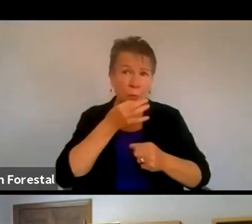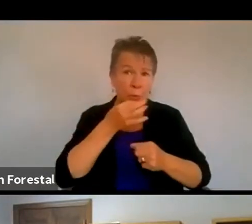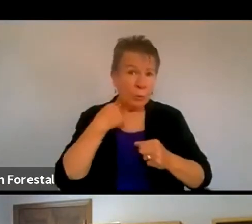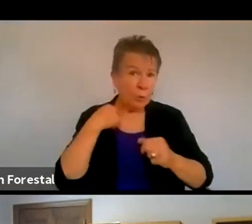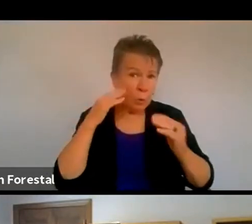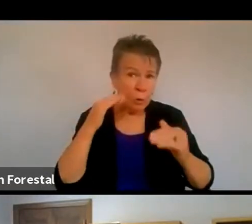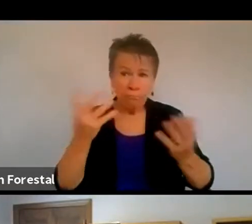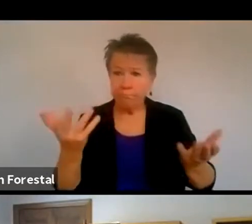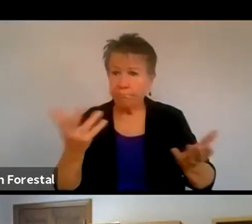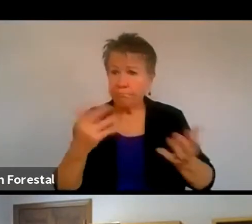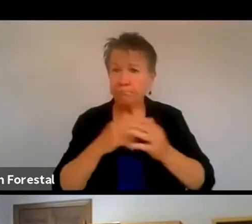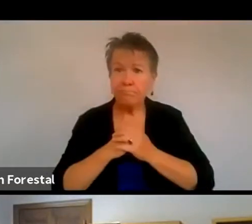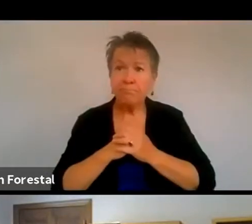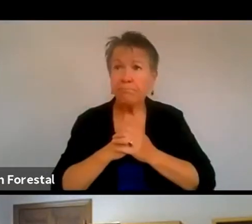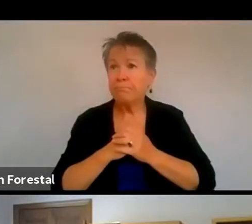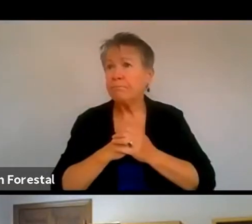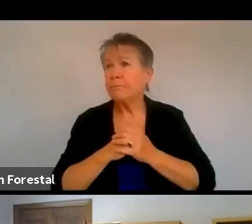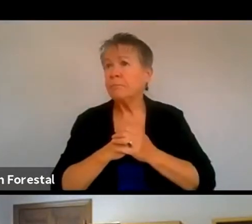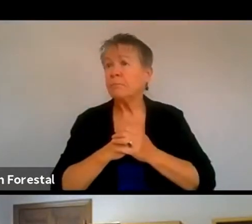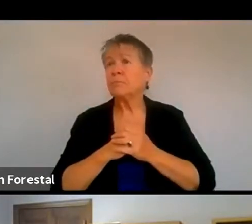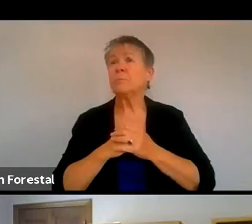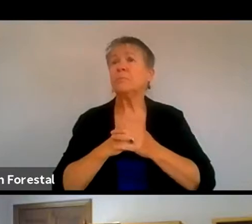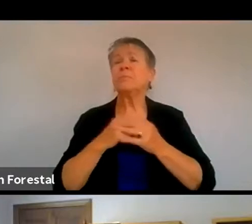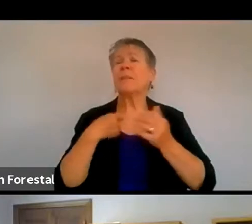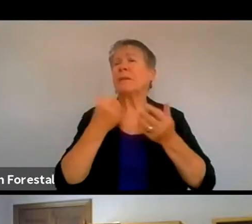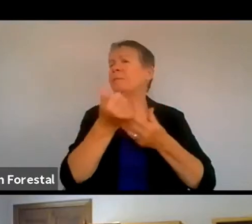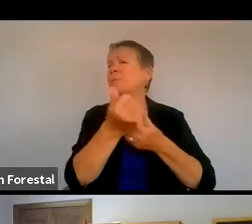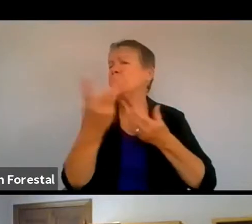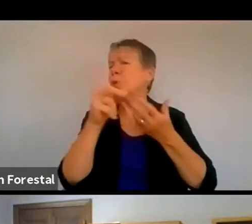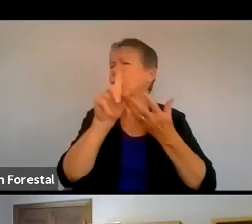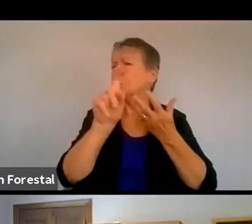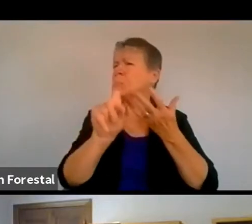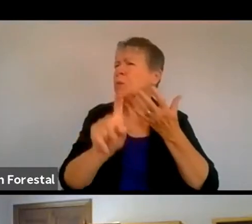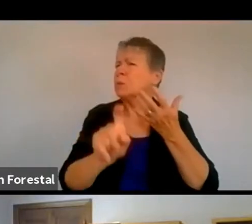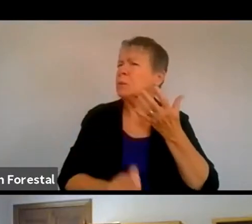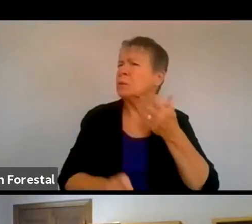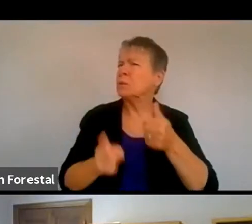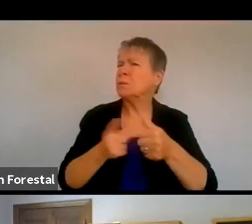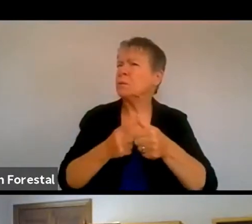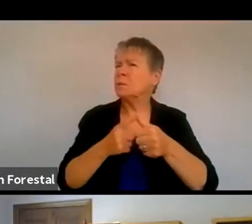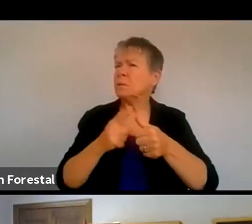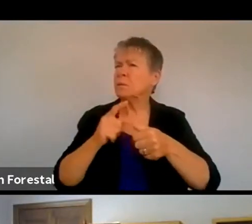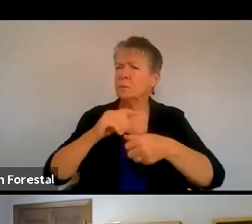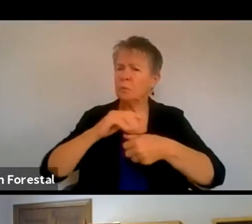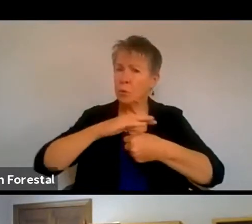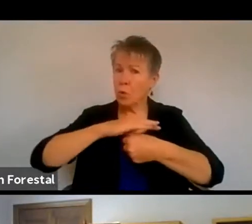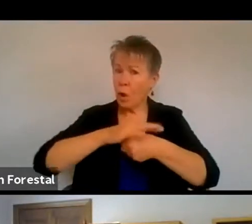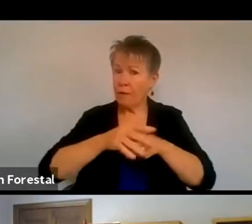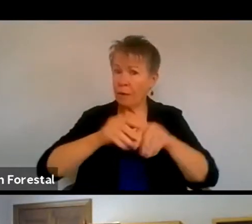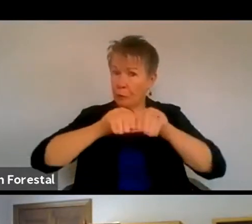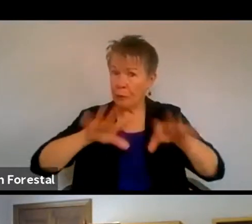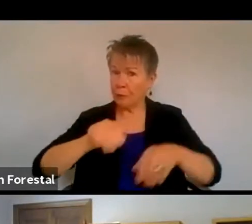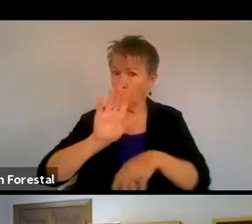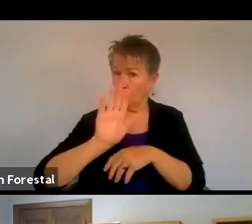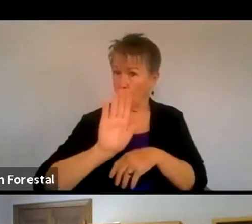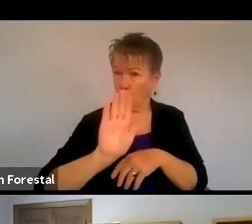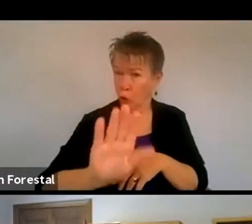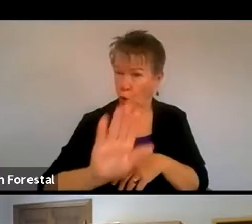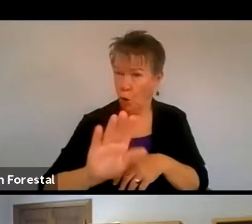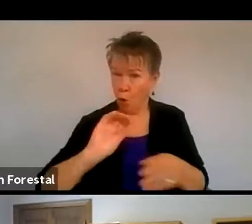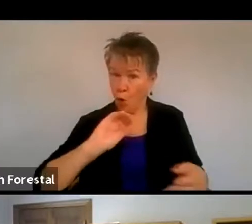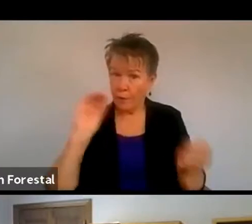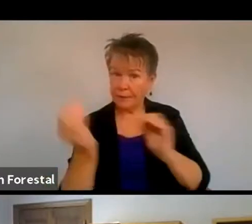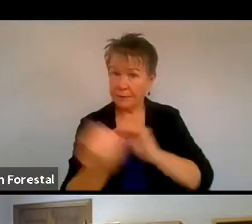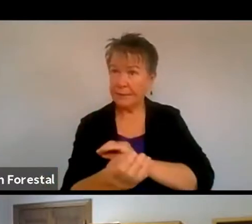on kind of on the COVID spread within your office, and then a broader question. So one, I believe there was a going